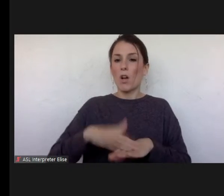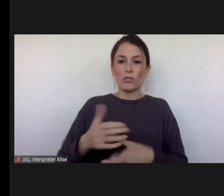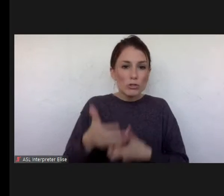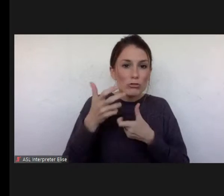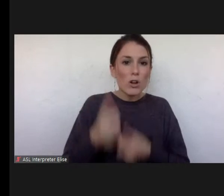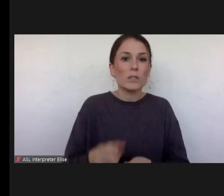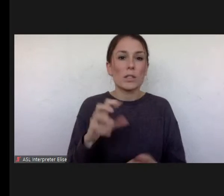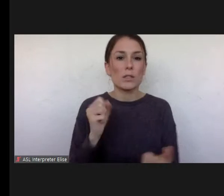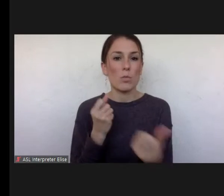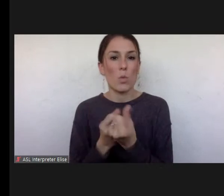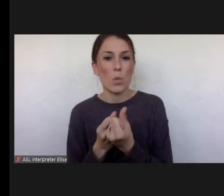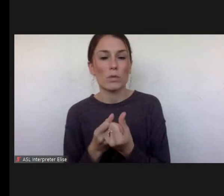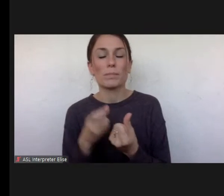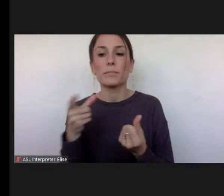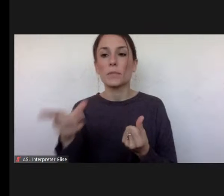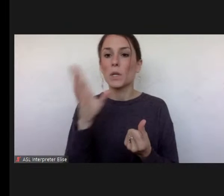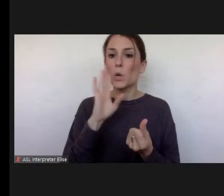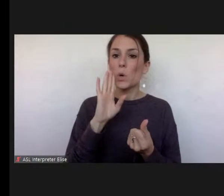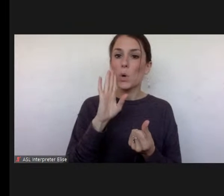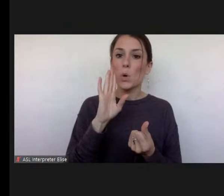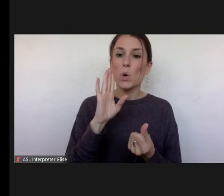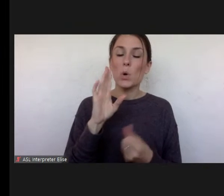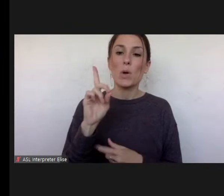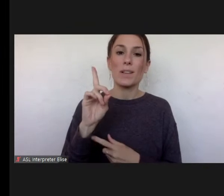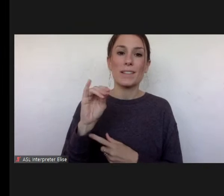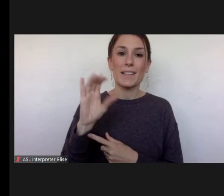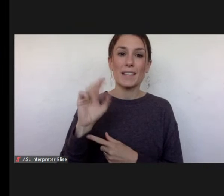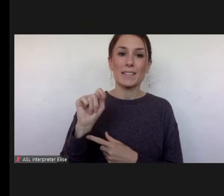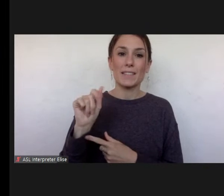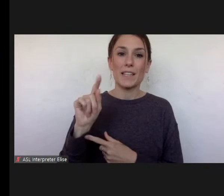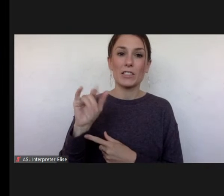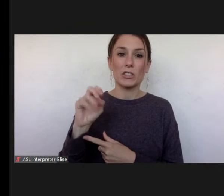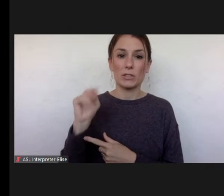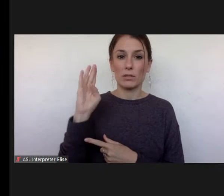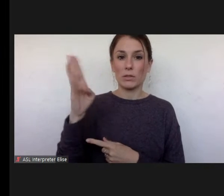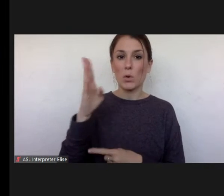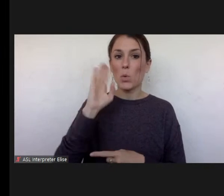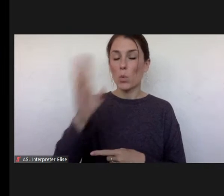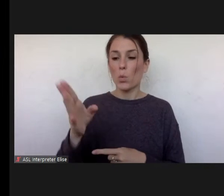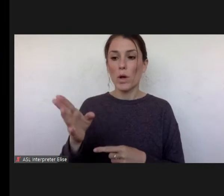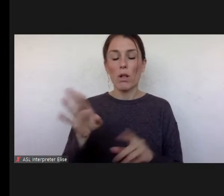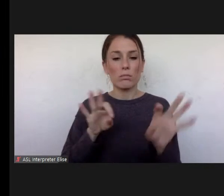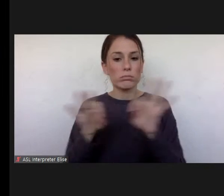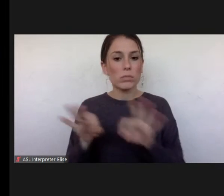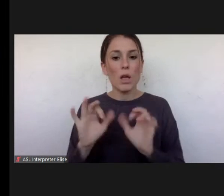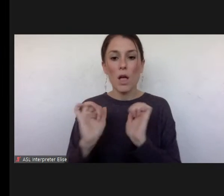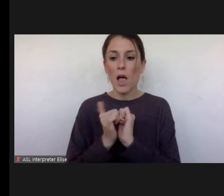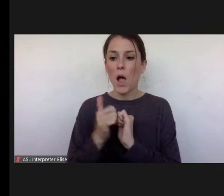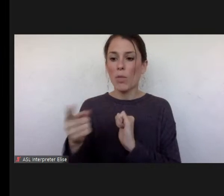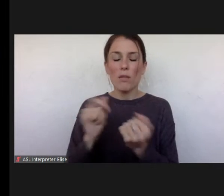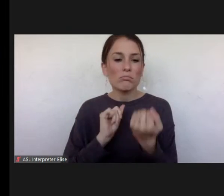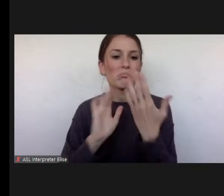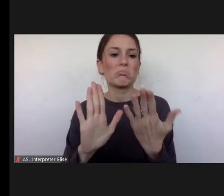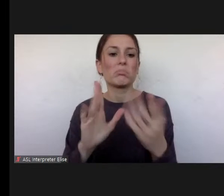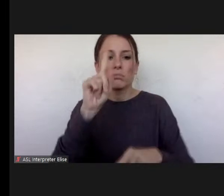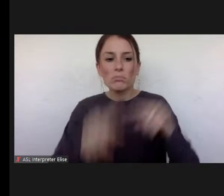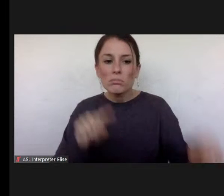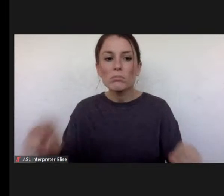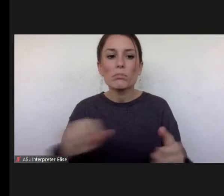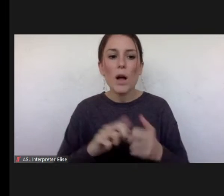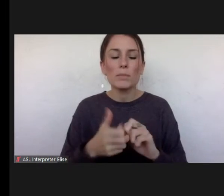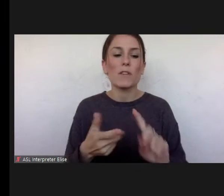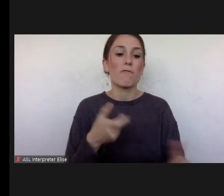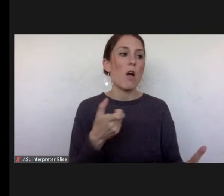These presentations will explore how they confront various issues from the movement to decolonize technology,